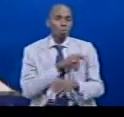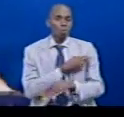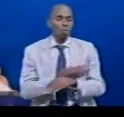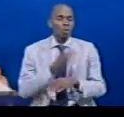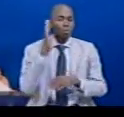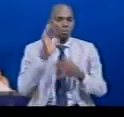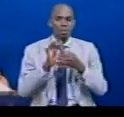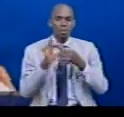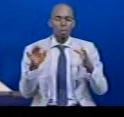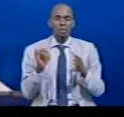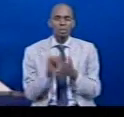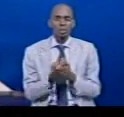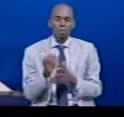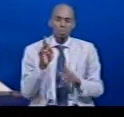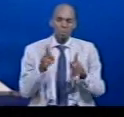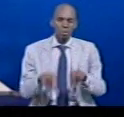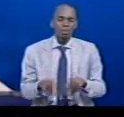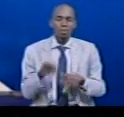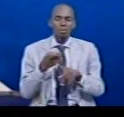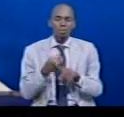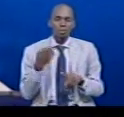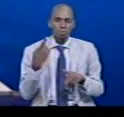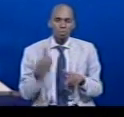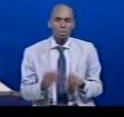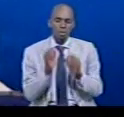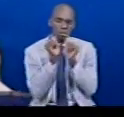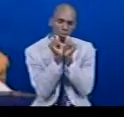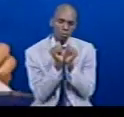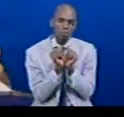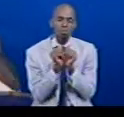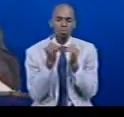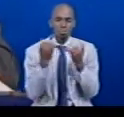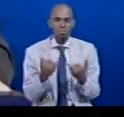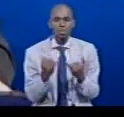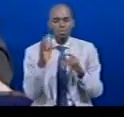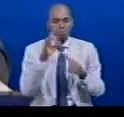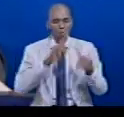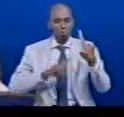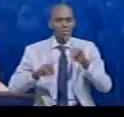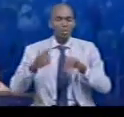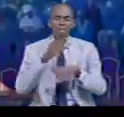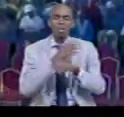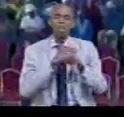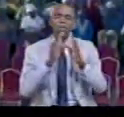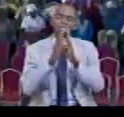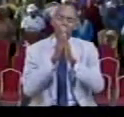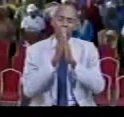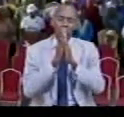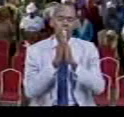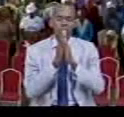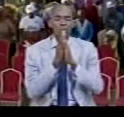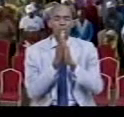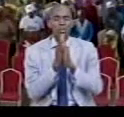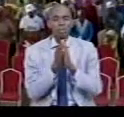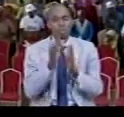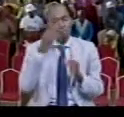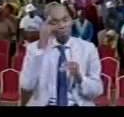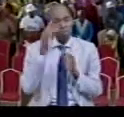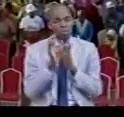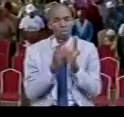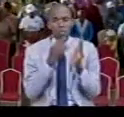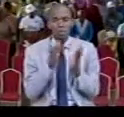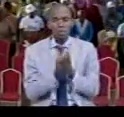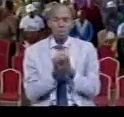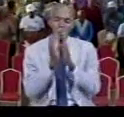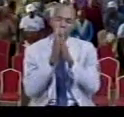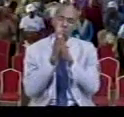yard, from the captivity. Open your mouth, call upon the name of the Lord. He said we should pray and he